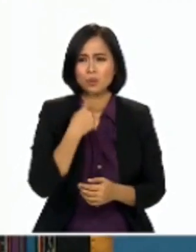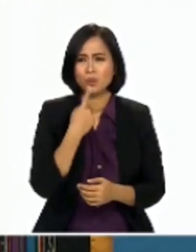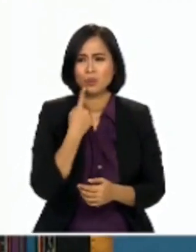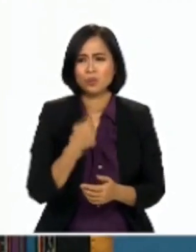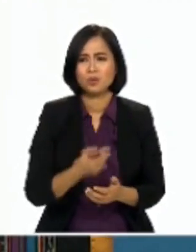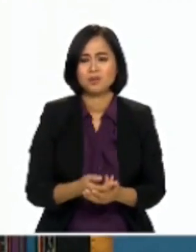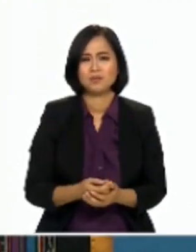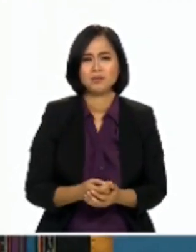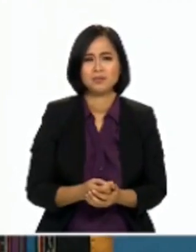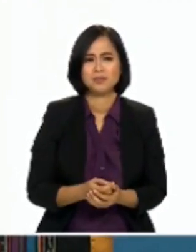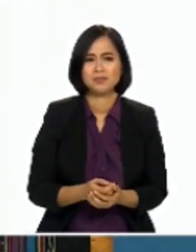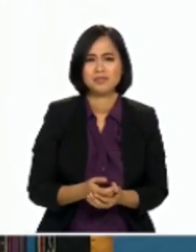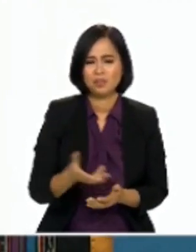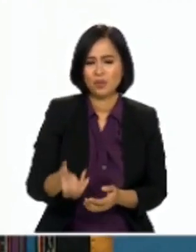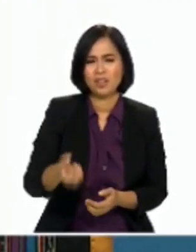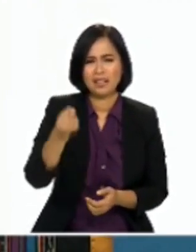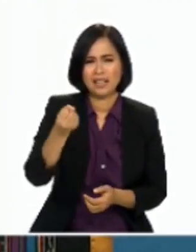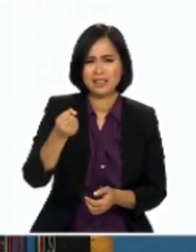lapu-lapu there.